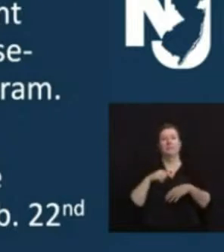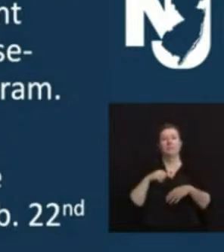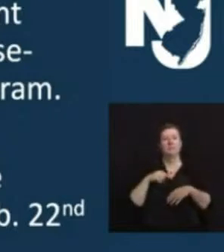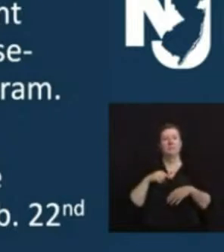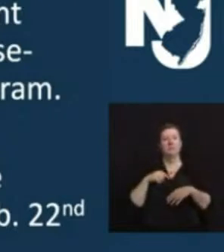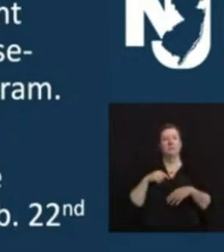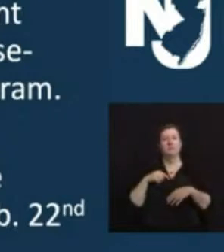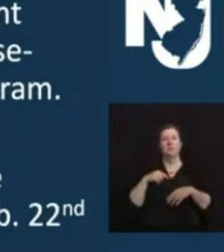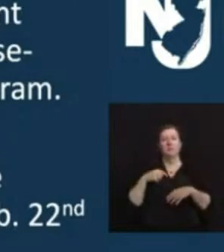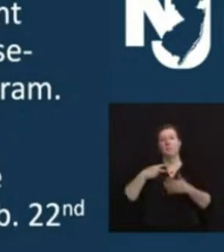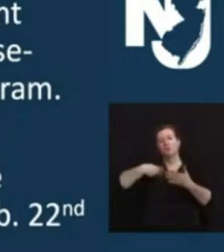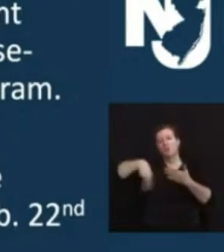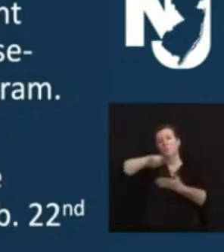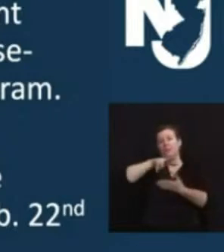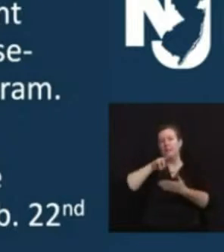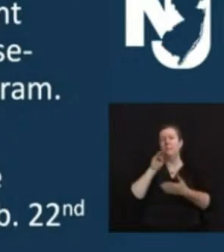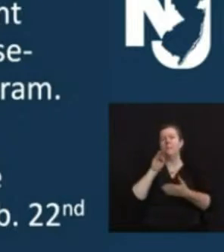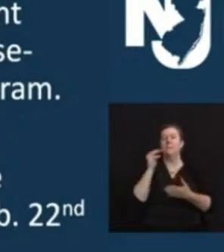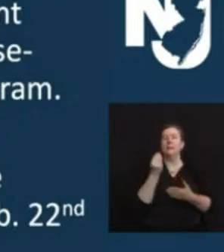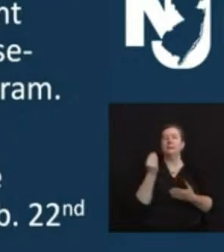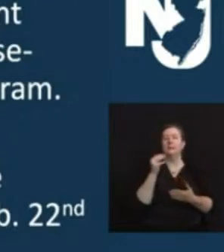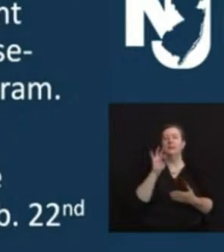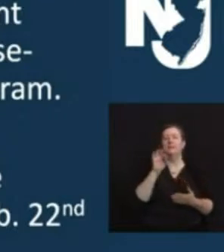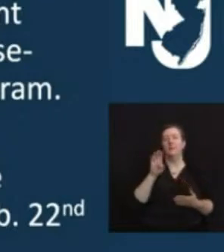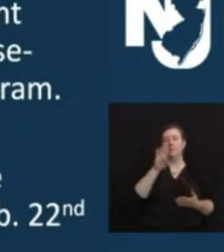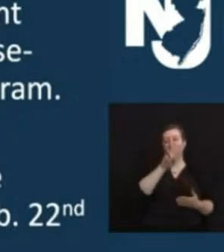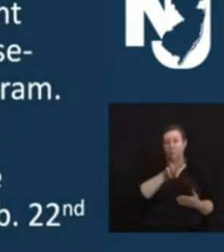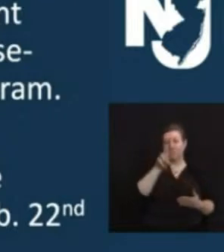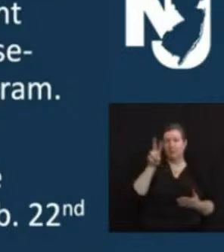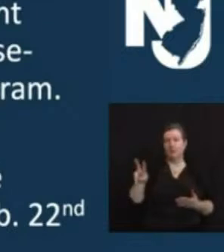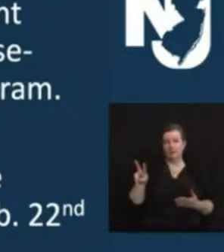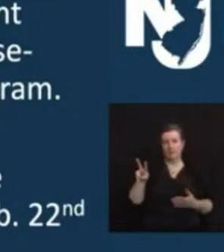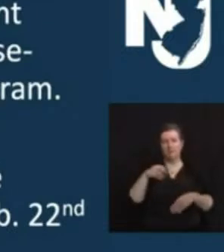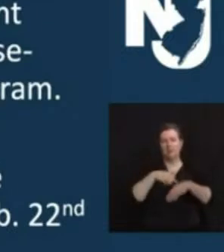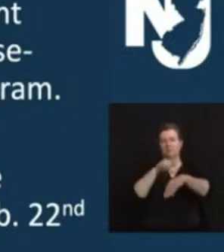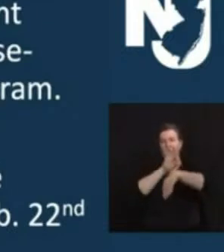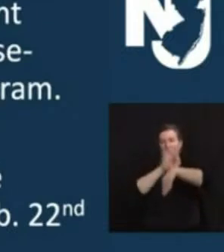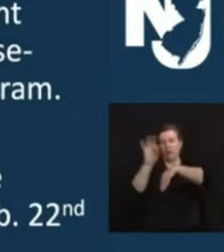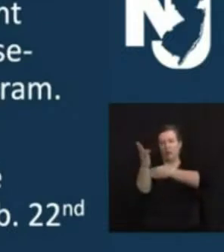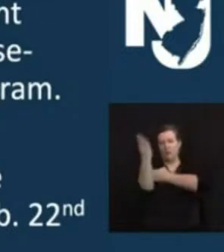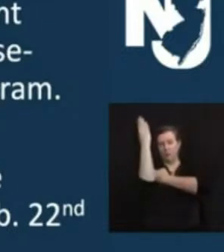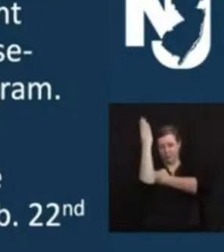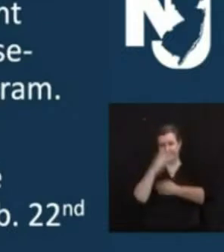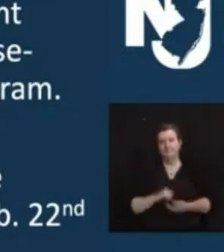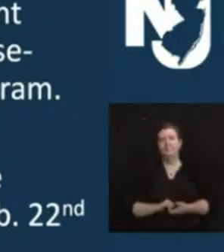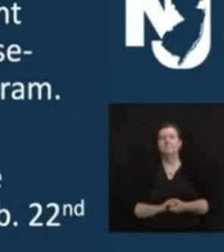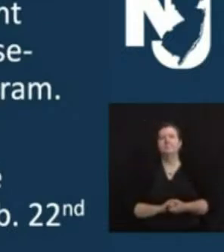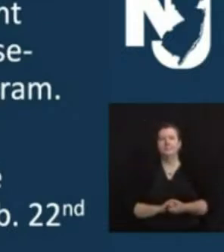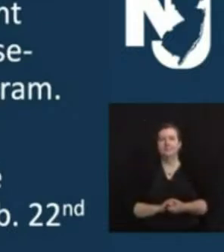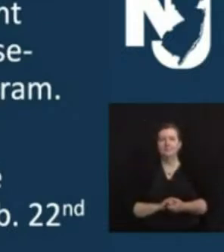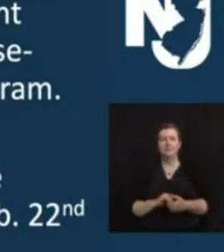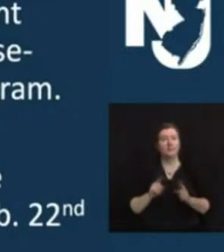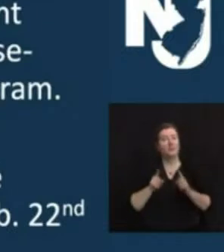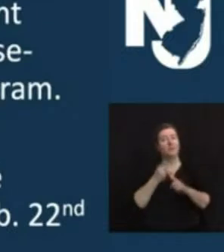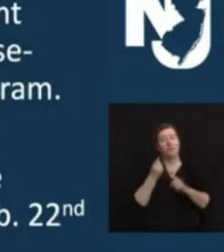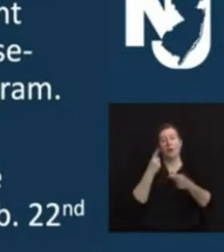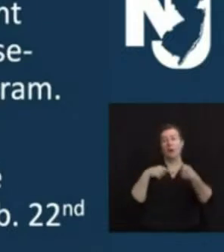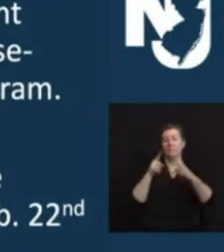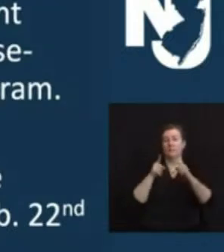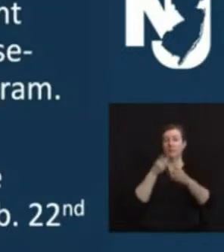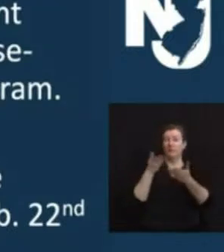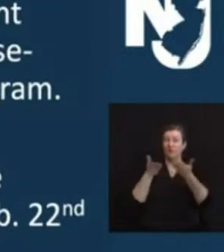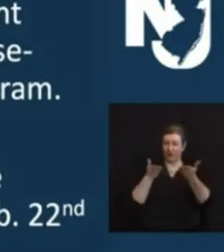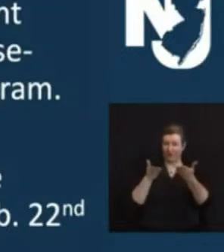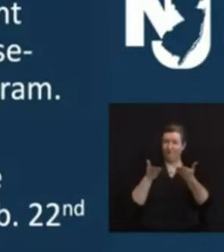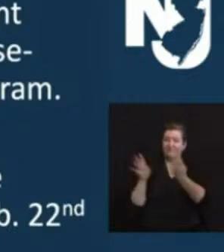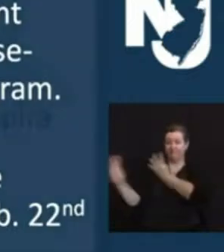February 22. And they will be reviewed and fulfilled on a first-come, first-served basis.